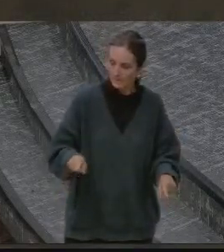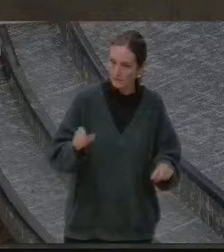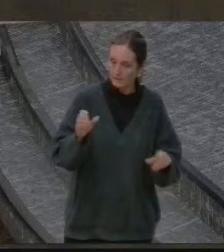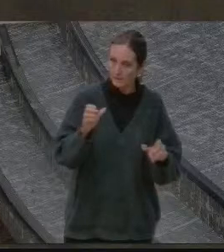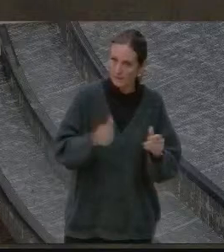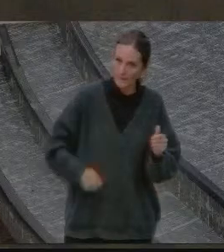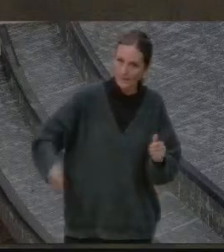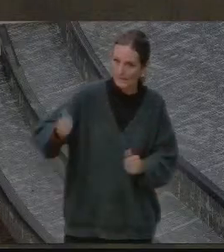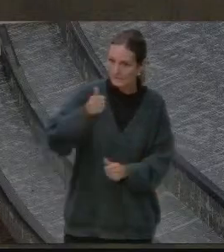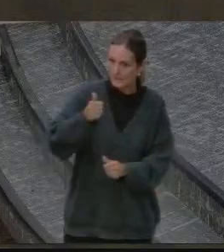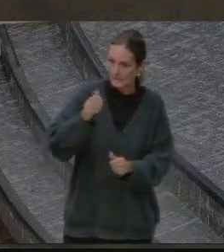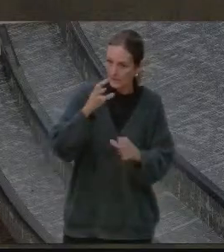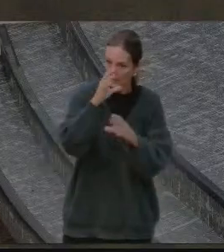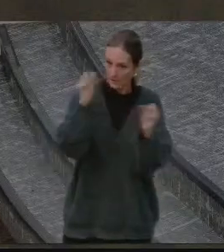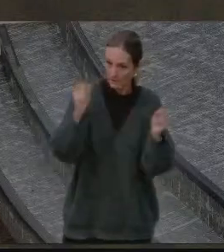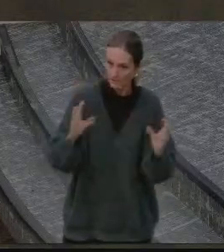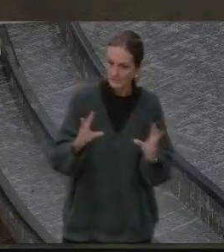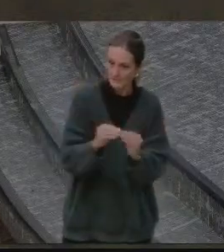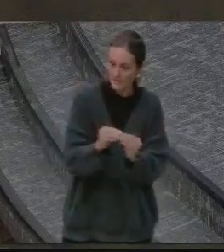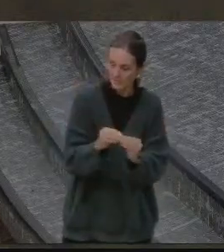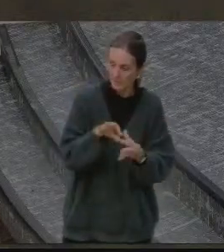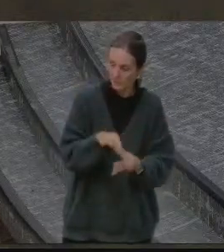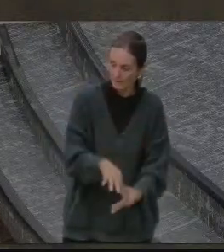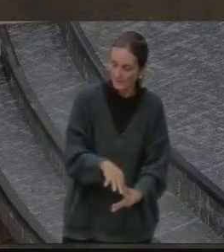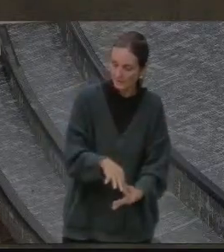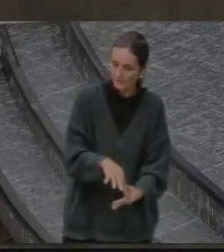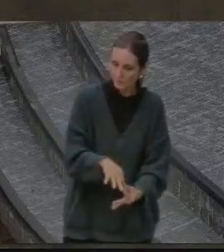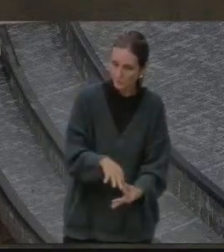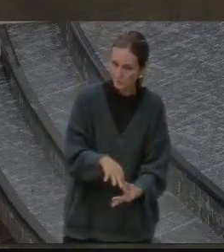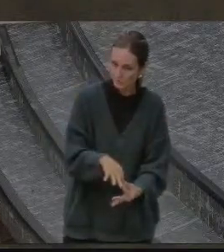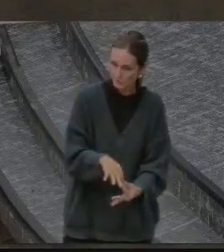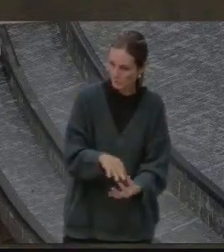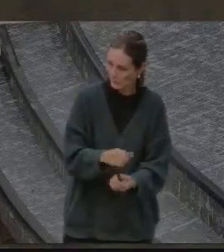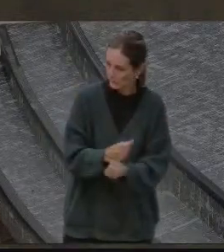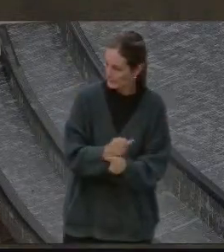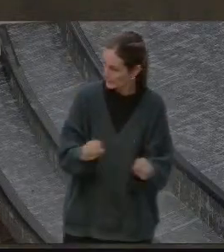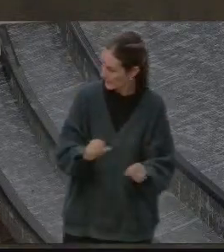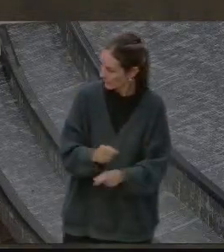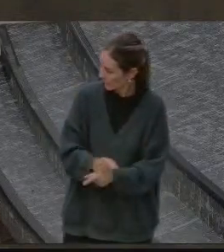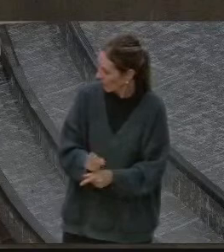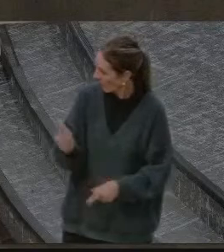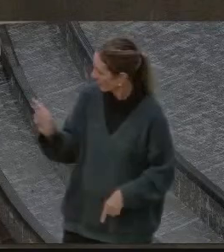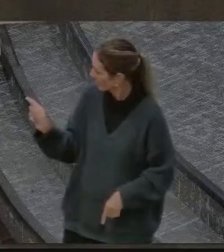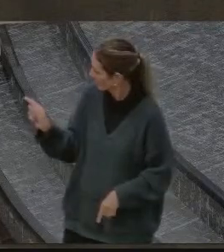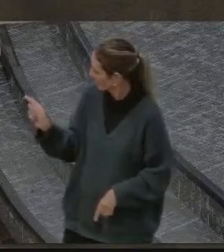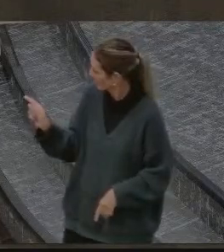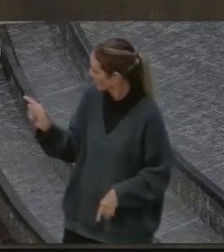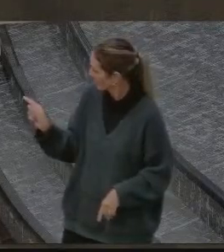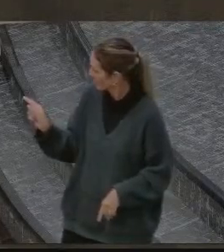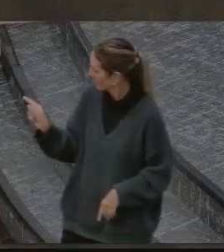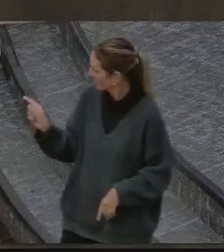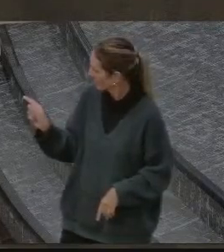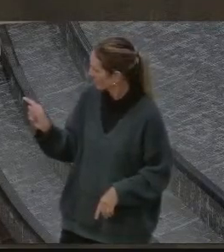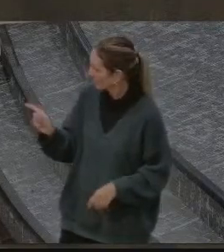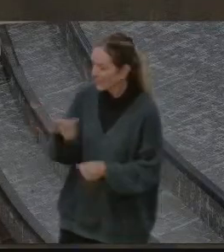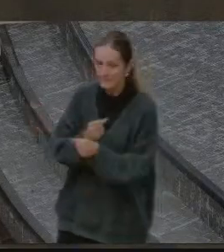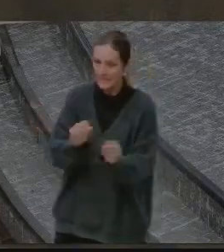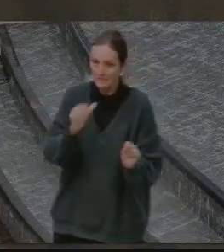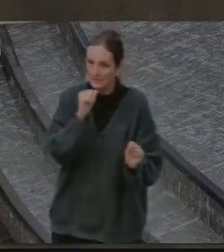to safety plans. The safety plan is not subject to open